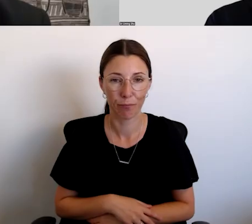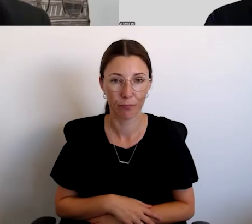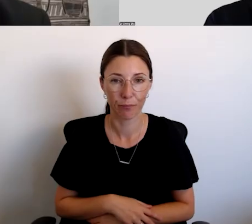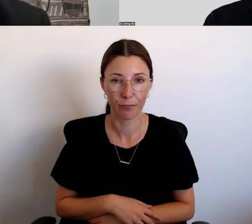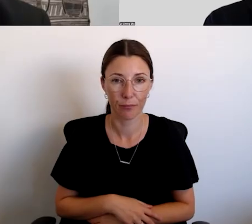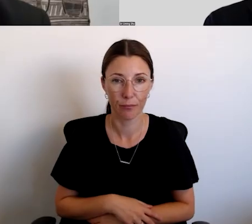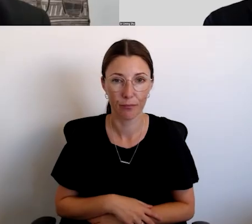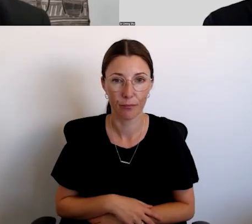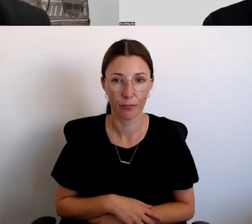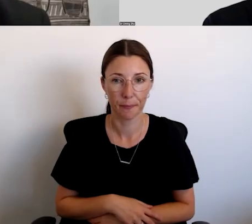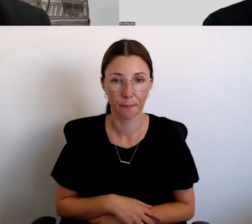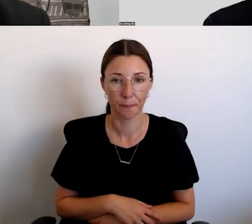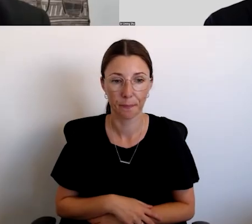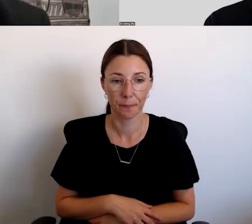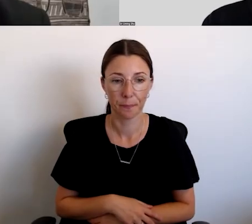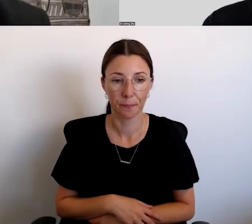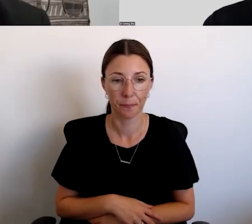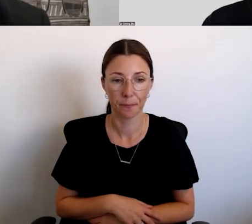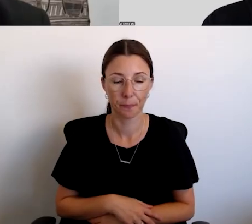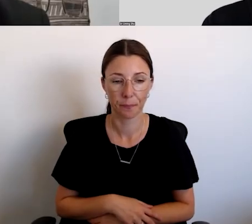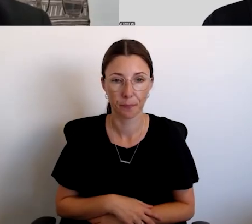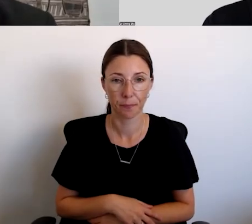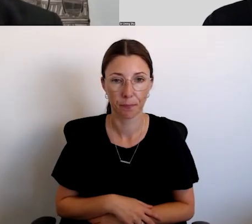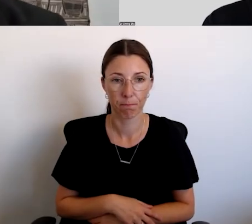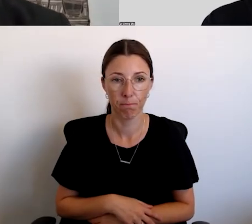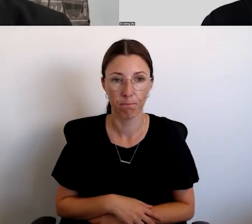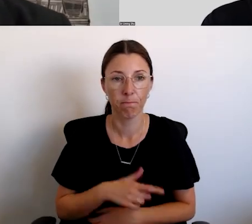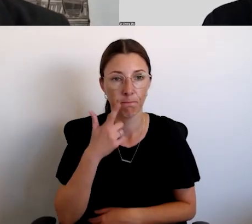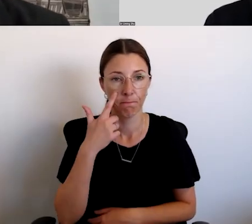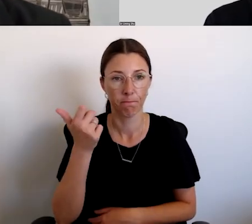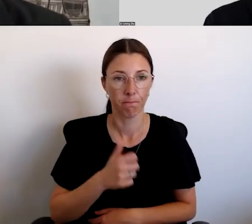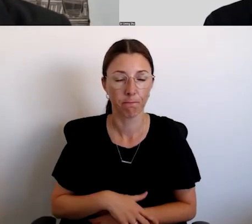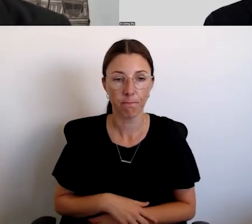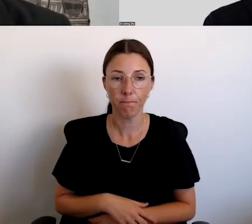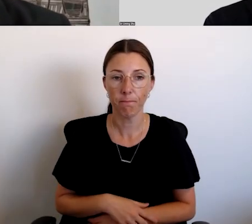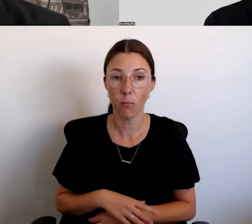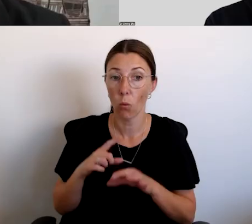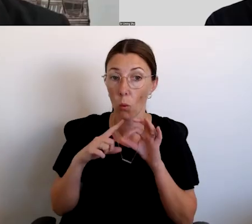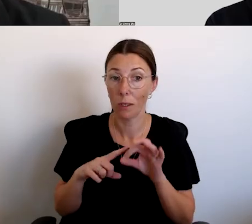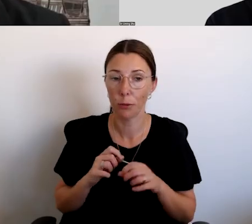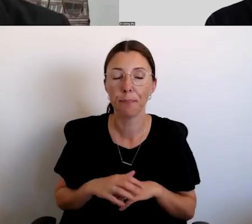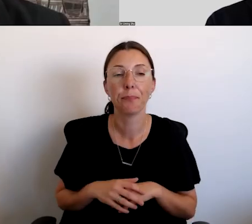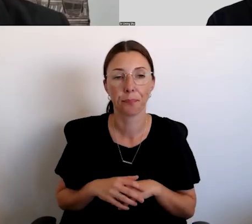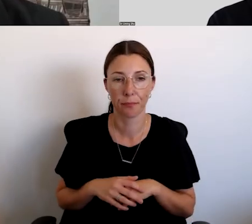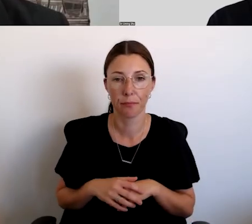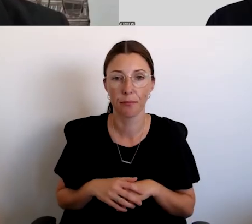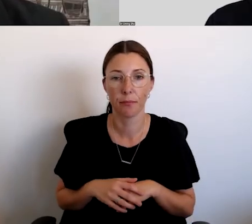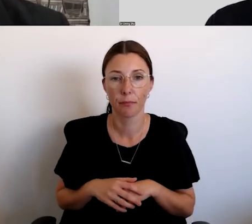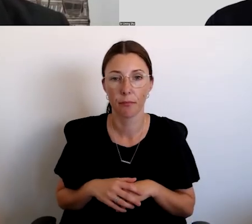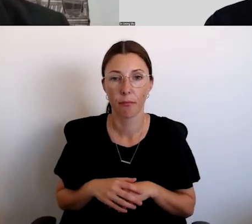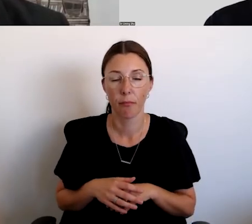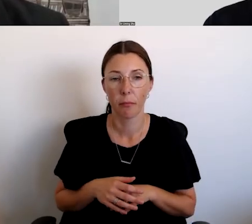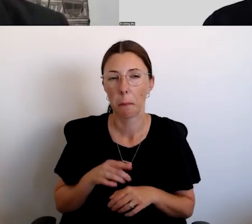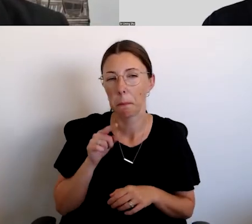one. Oh, here we are. Yes. Thank you. So someone is